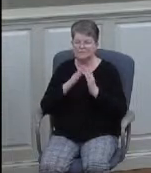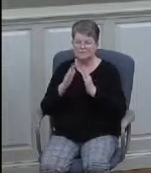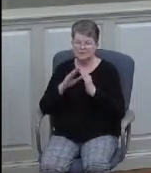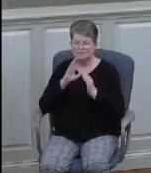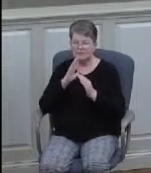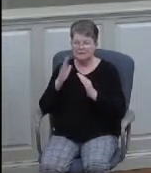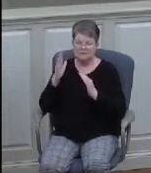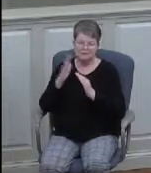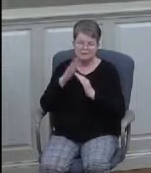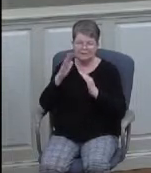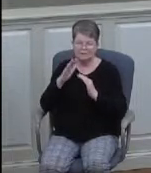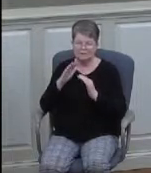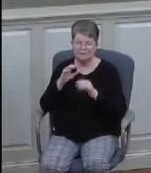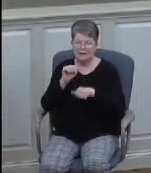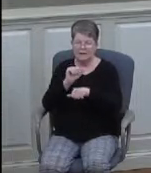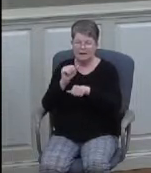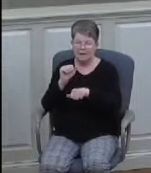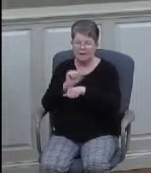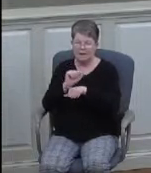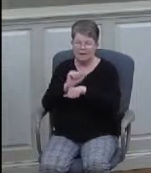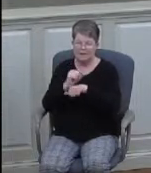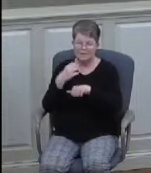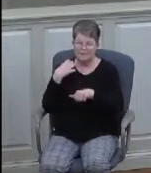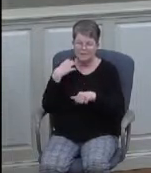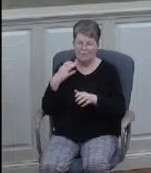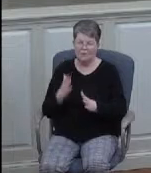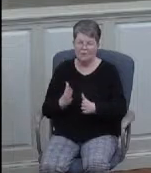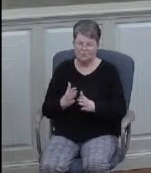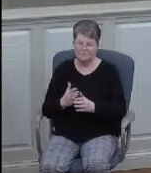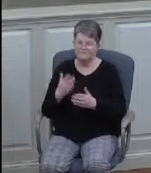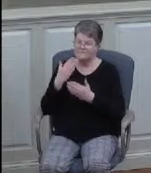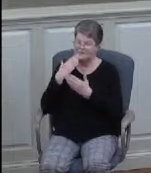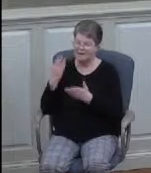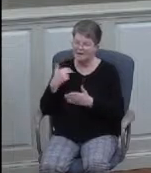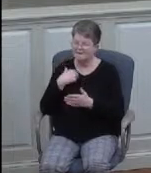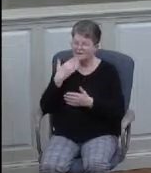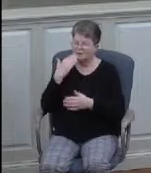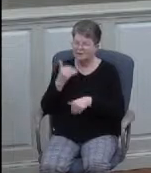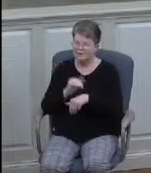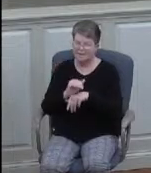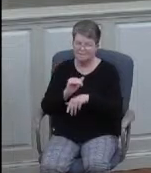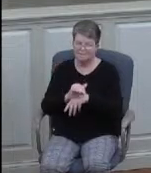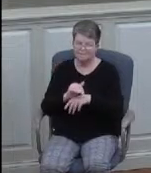employer. Well, so, thank you. Well, I appreciate it. Thank you. You guys have a good night.